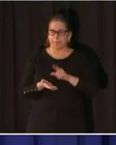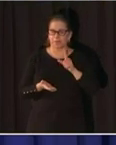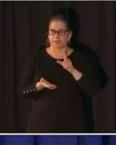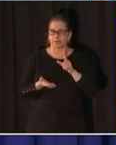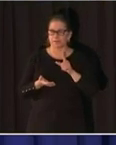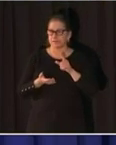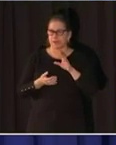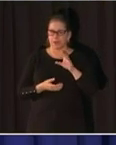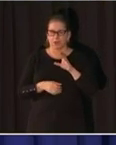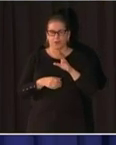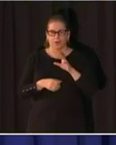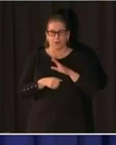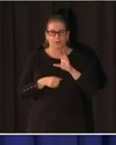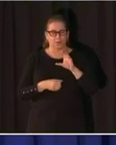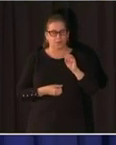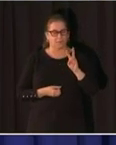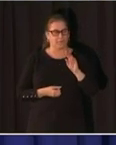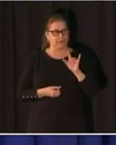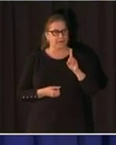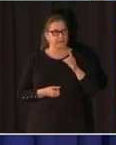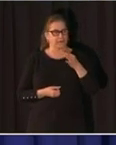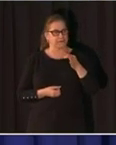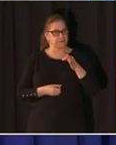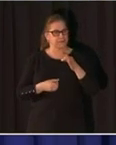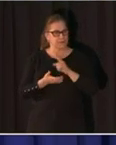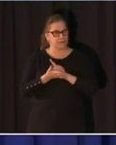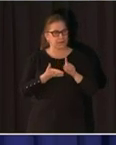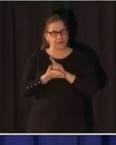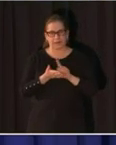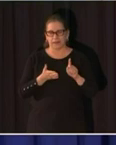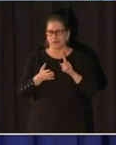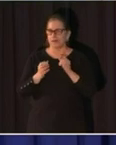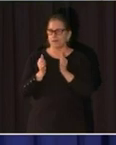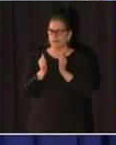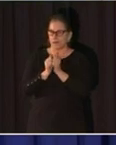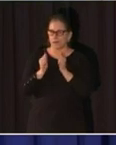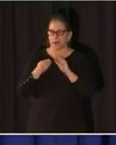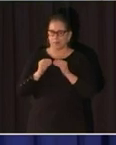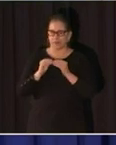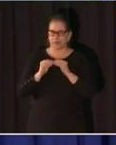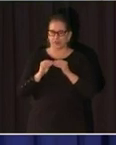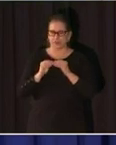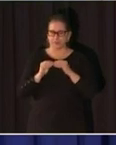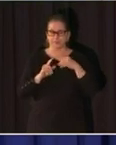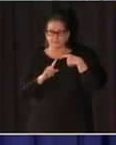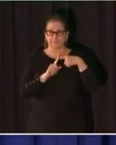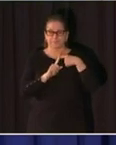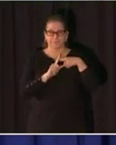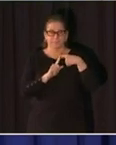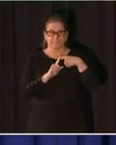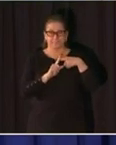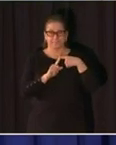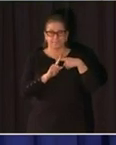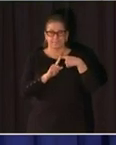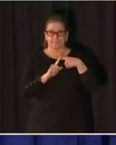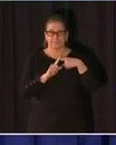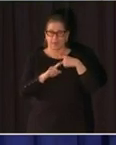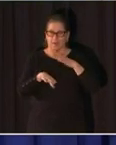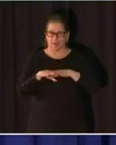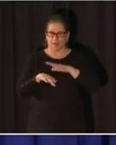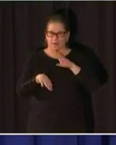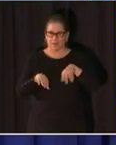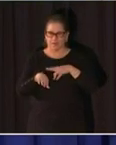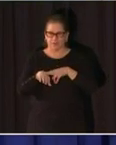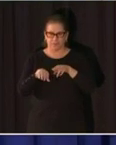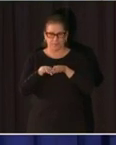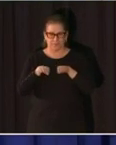test positivity rate, which is the number you're referring to, is nationally for all of the laboratory information that they have access